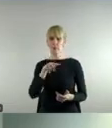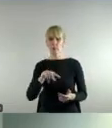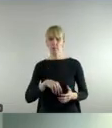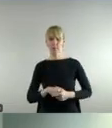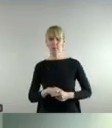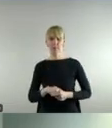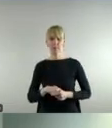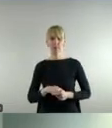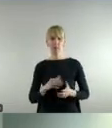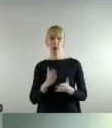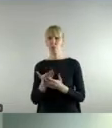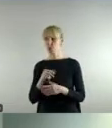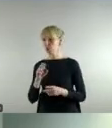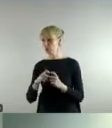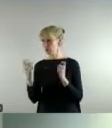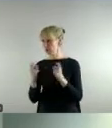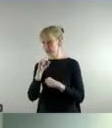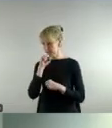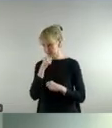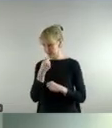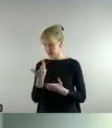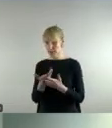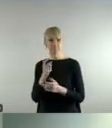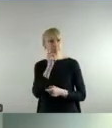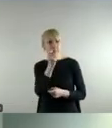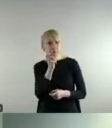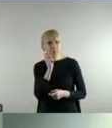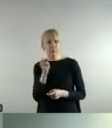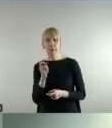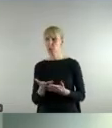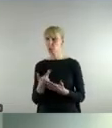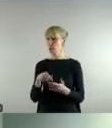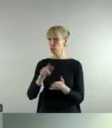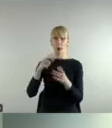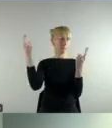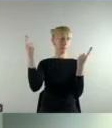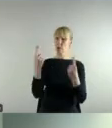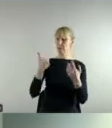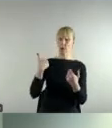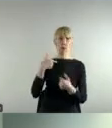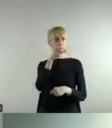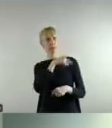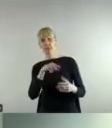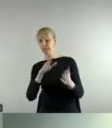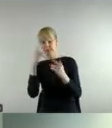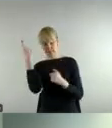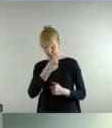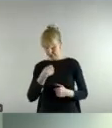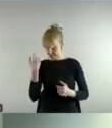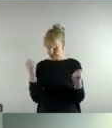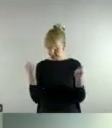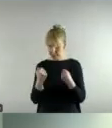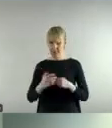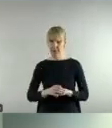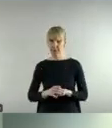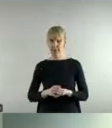who knocked on my door when the storm Ylva was raging outside, when they learned that I was writing my thesis, they invited